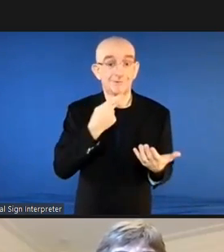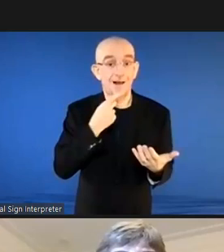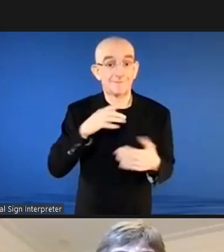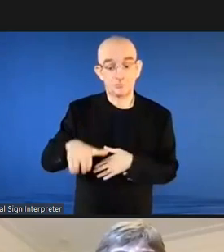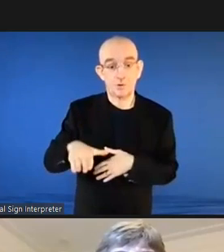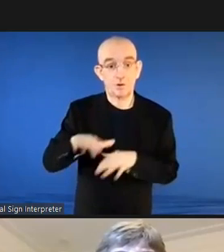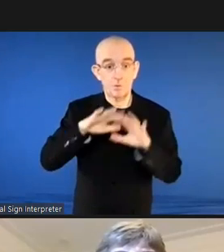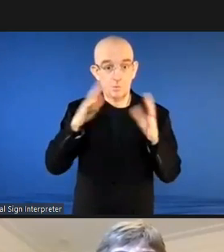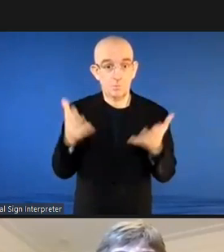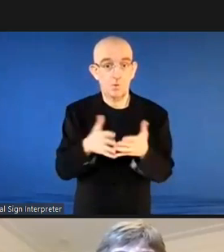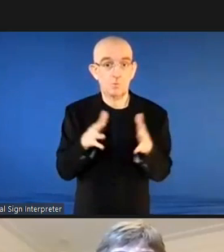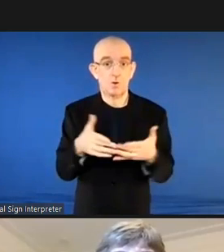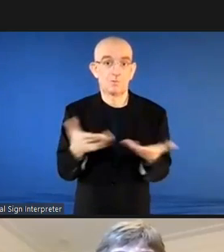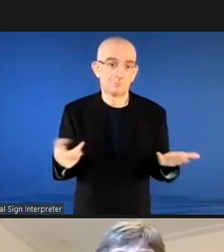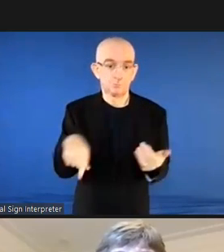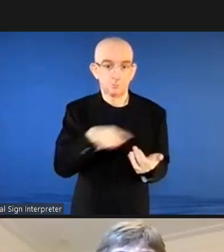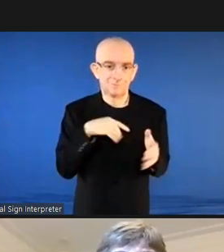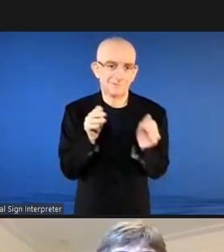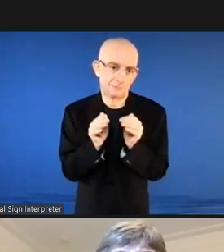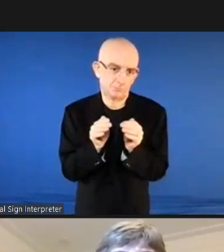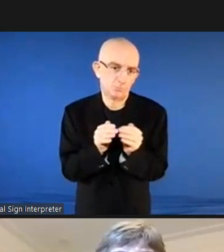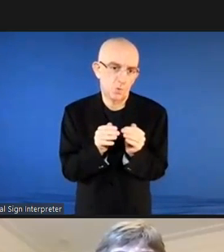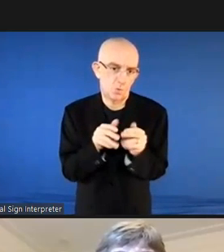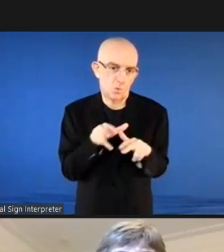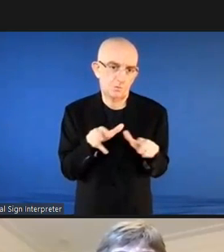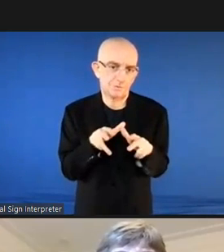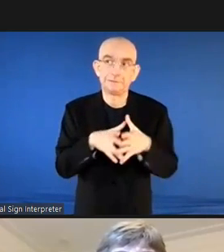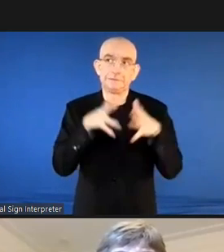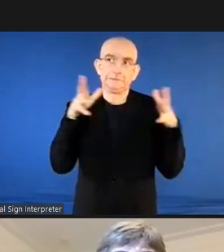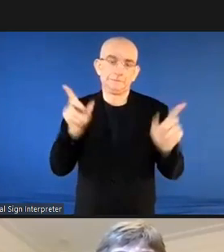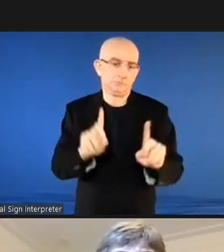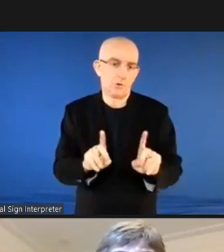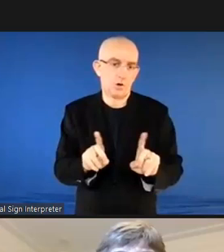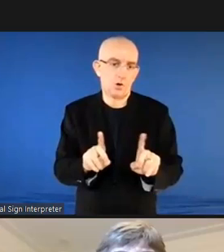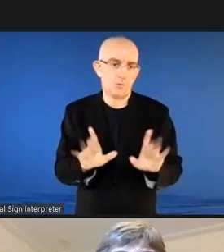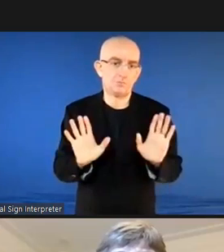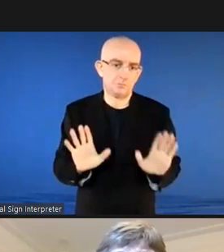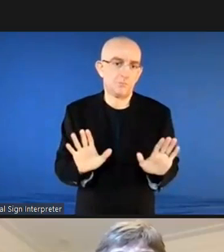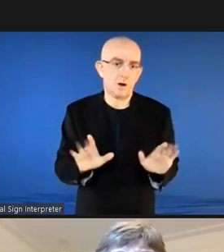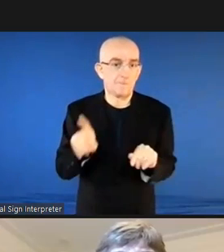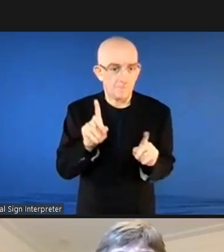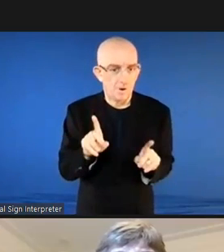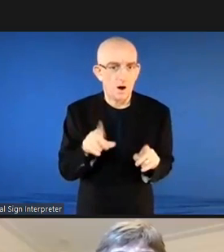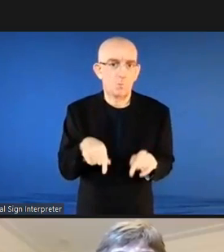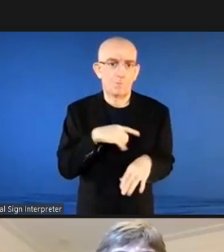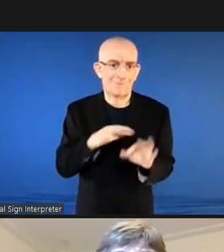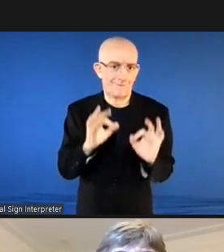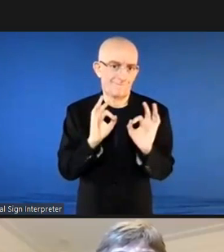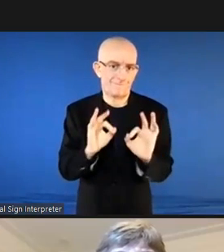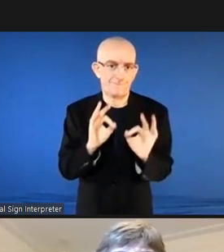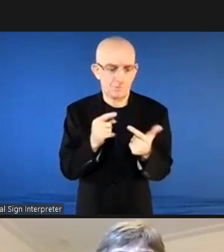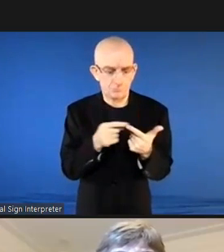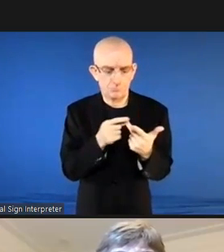quite fortunate in having various resources to draw on. So we don't see it